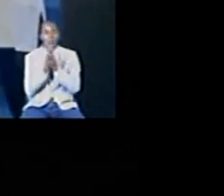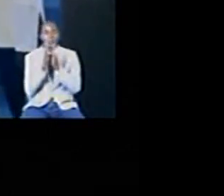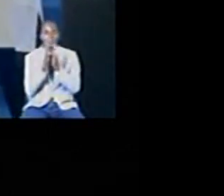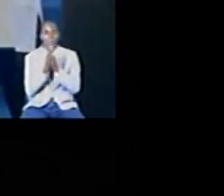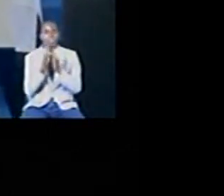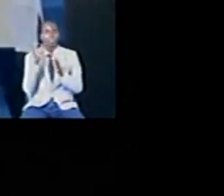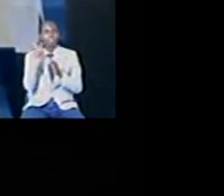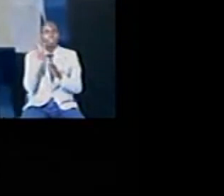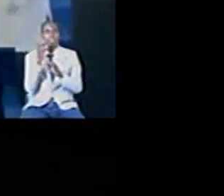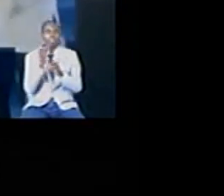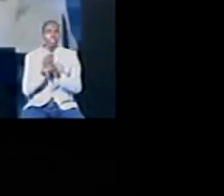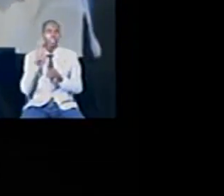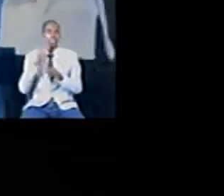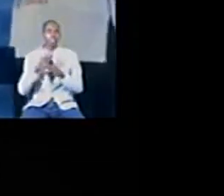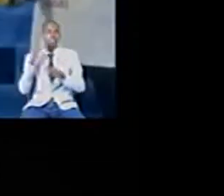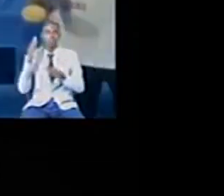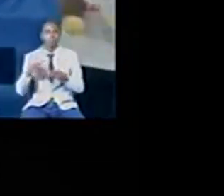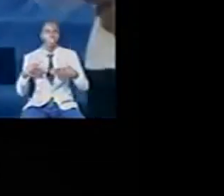a complete healing.